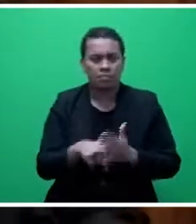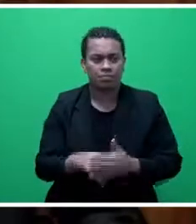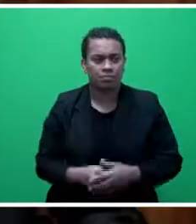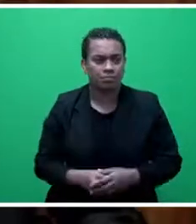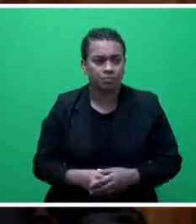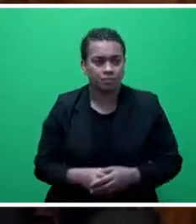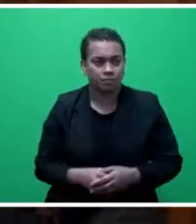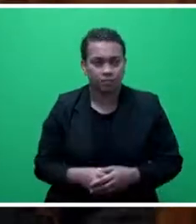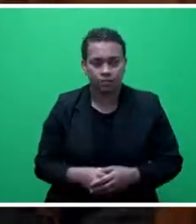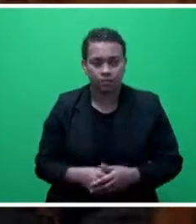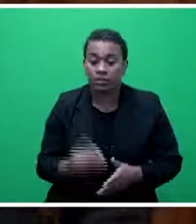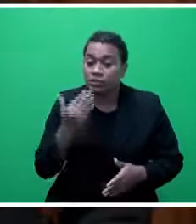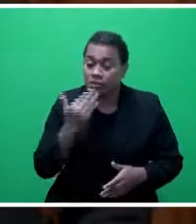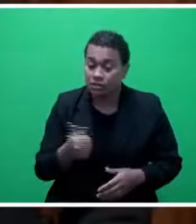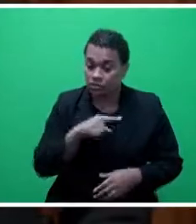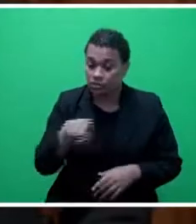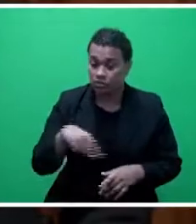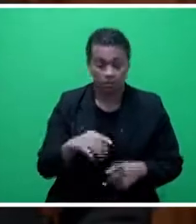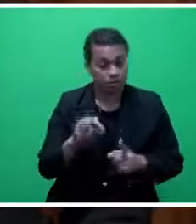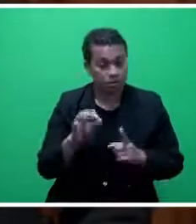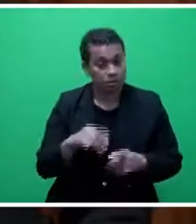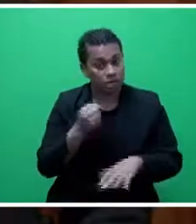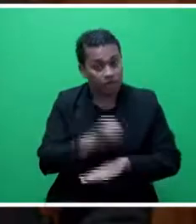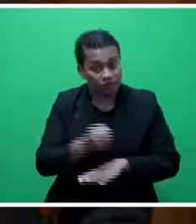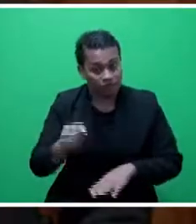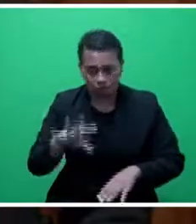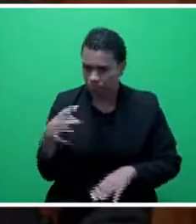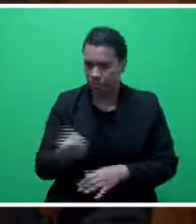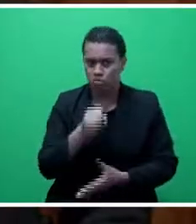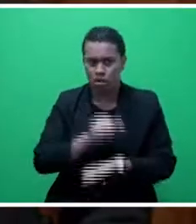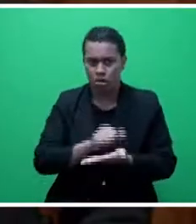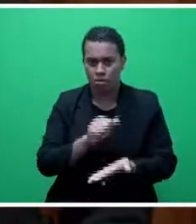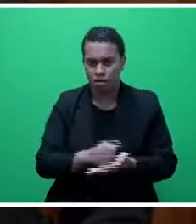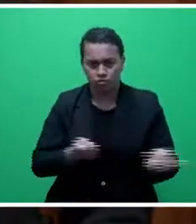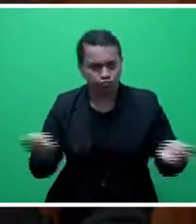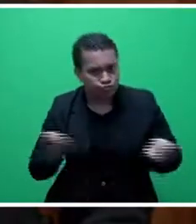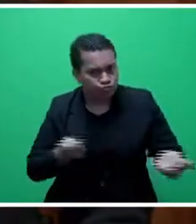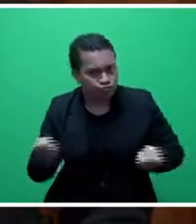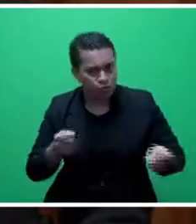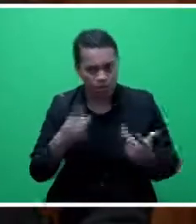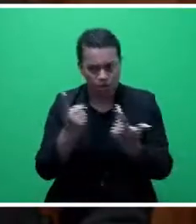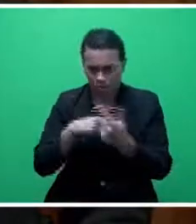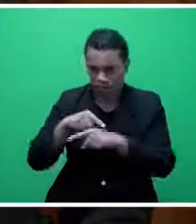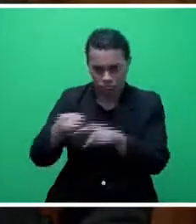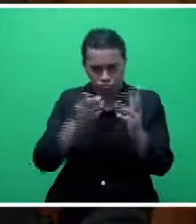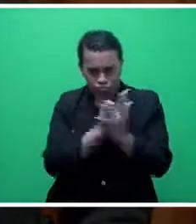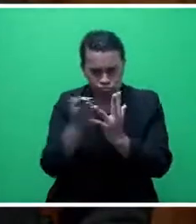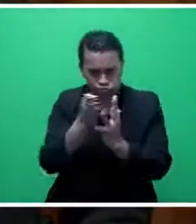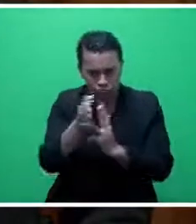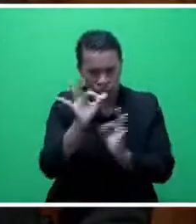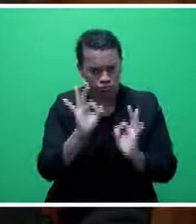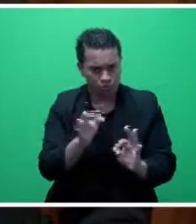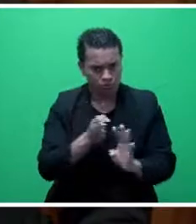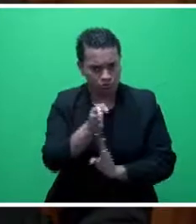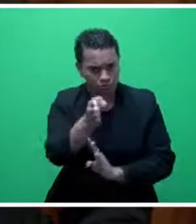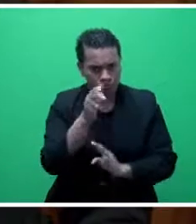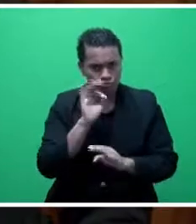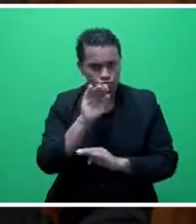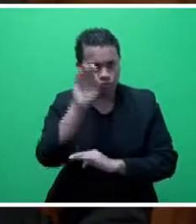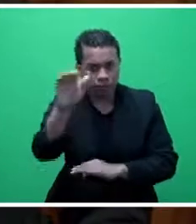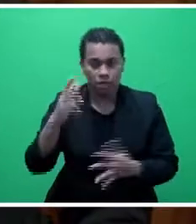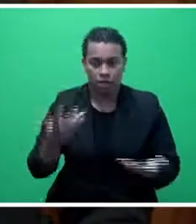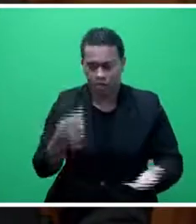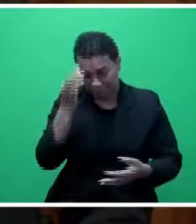So go and do it properly. That's my plea to them, and I believe our party leader had